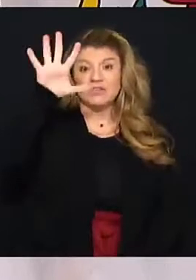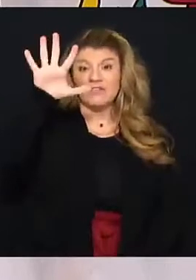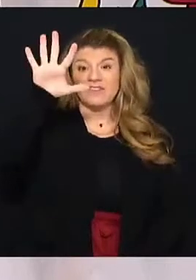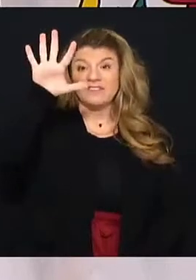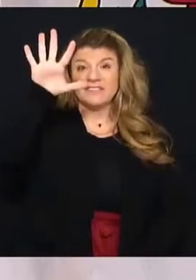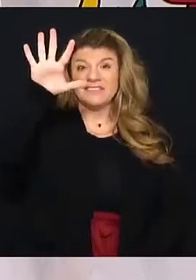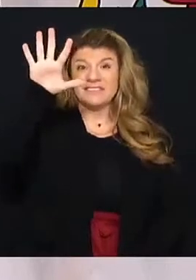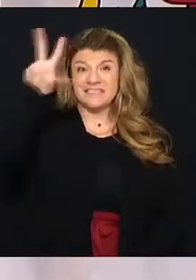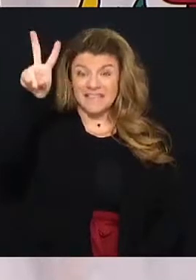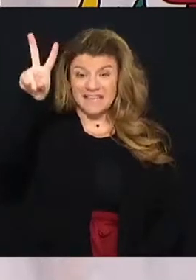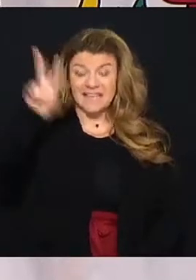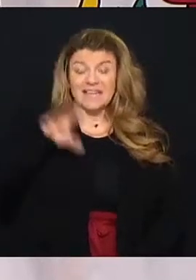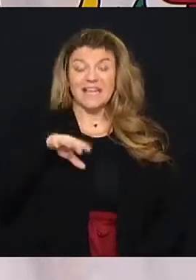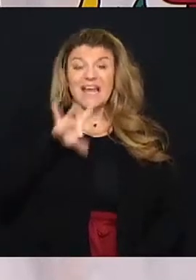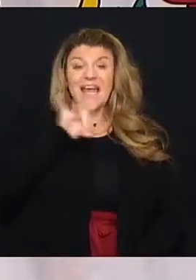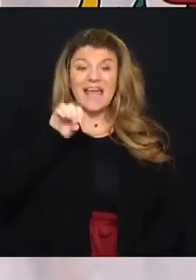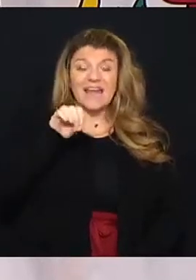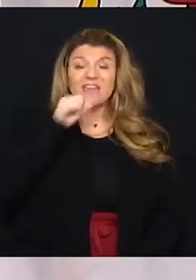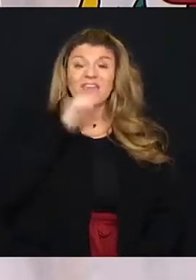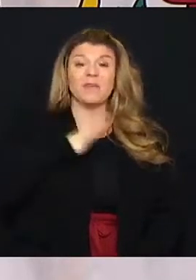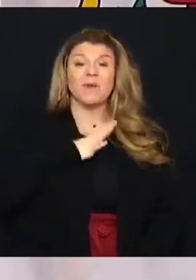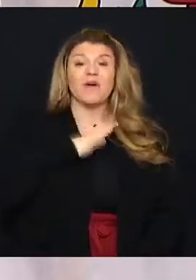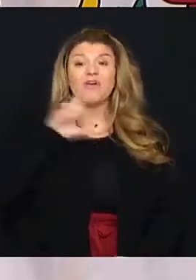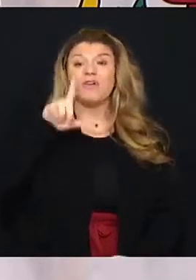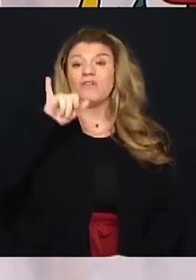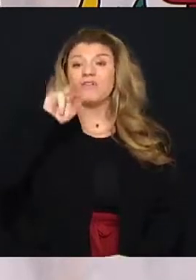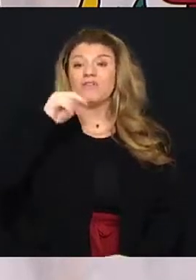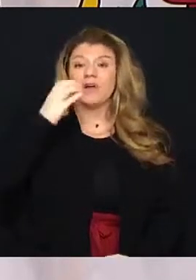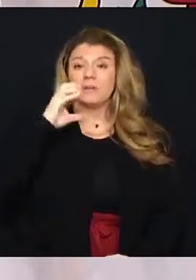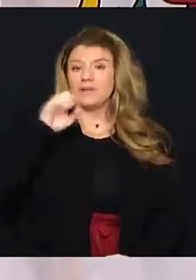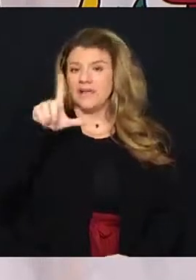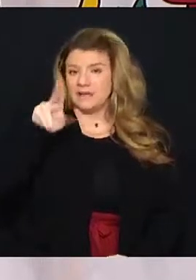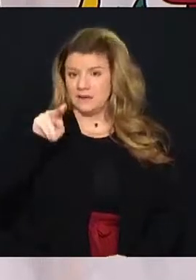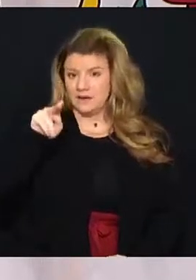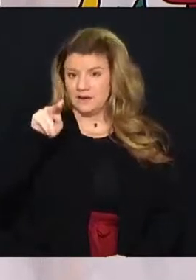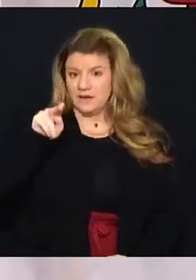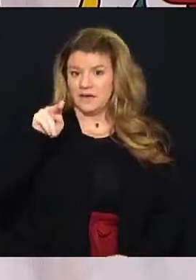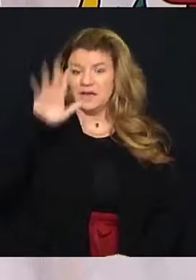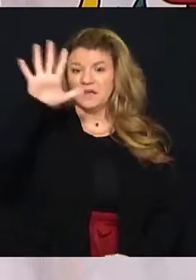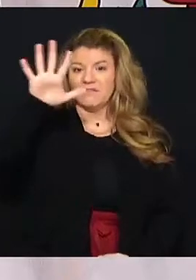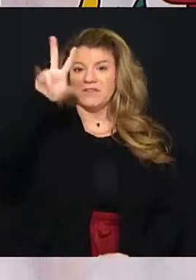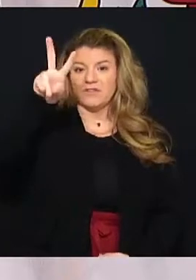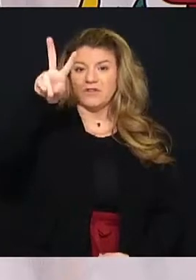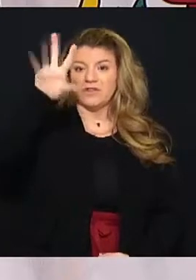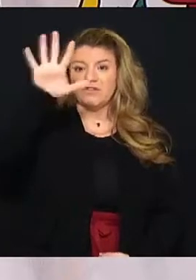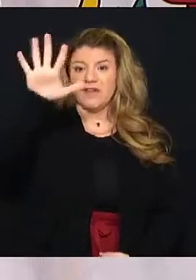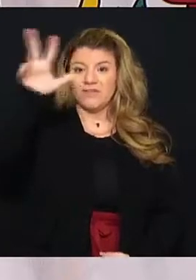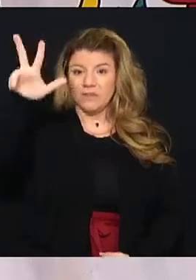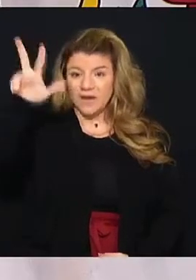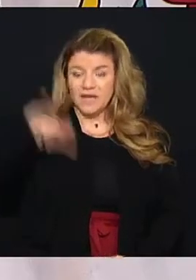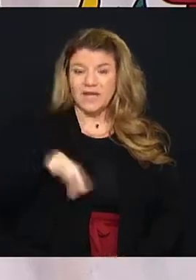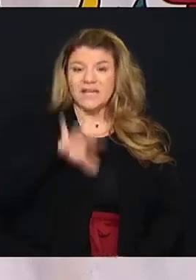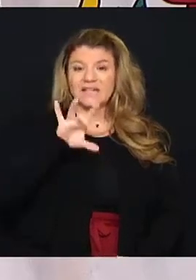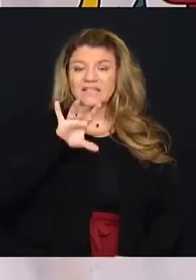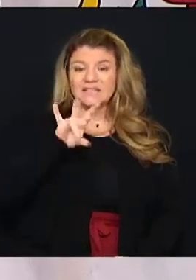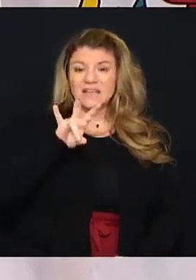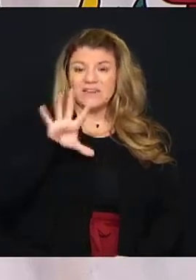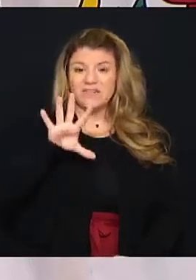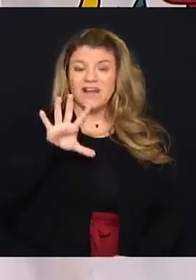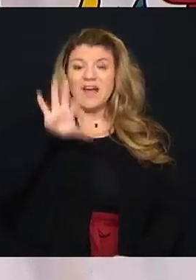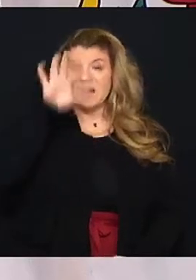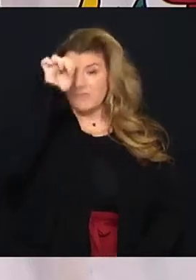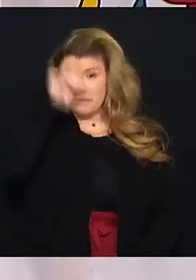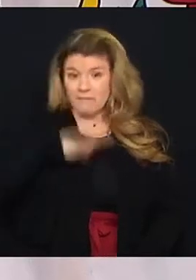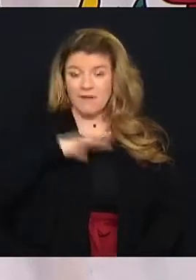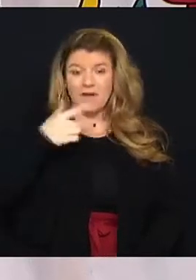5,252nd death in West Virginia, an 80-year-old female from Lincoln County. The 5,253rd death, a 75-year-old male